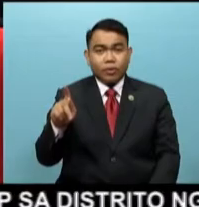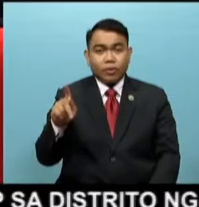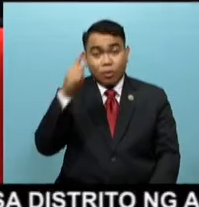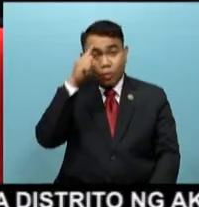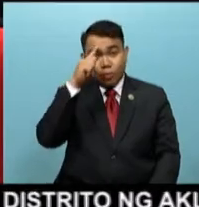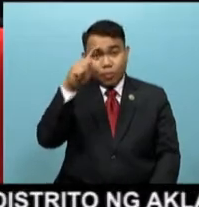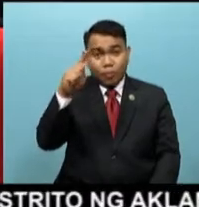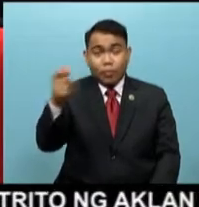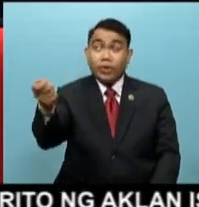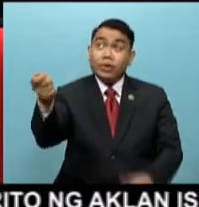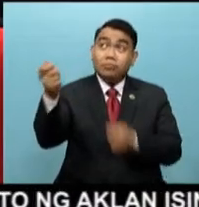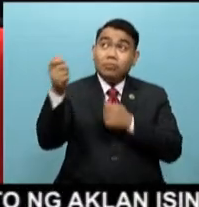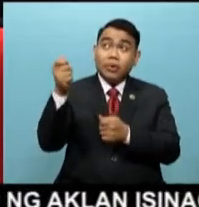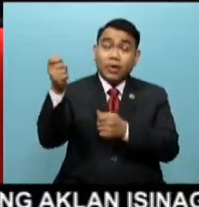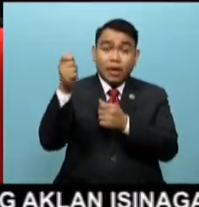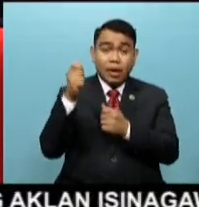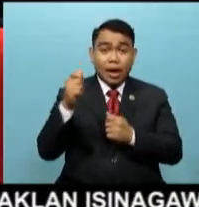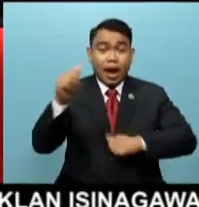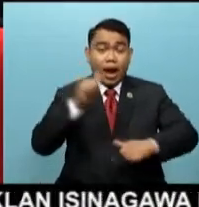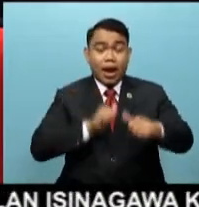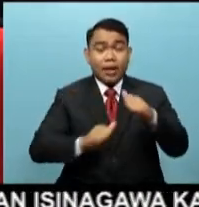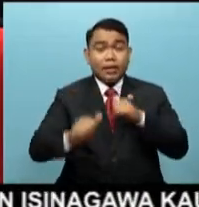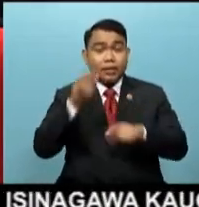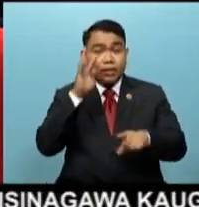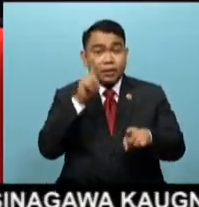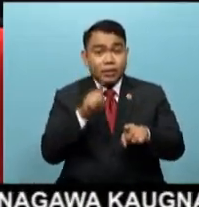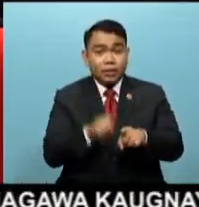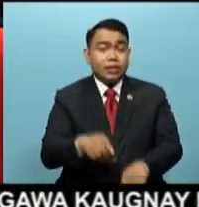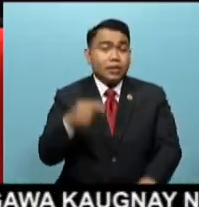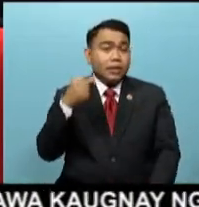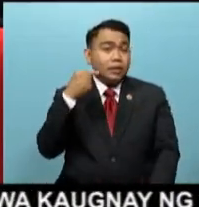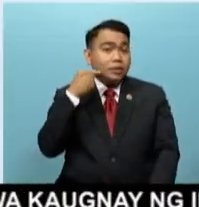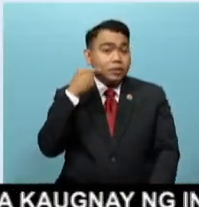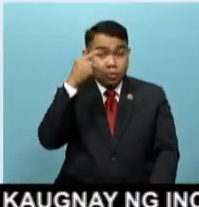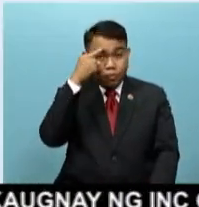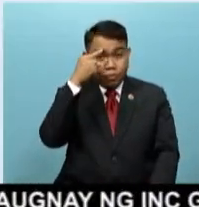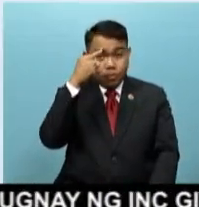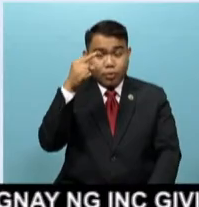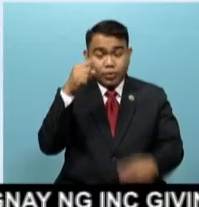in a kite flying activity. Sister Jeneline Guanzon reports.